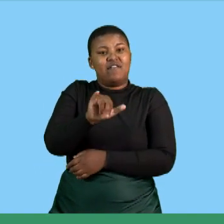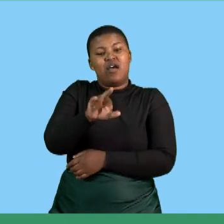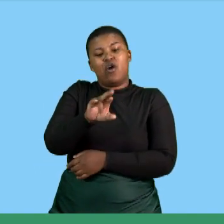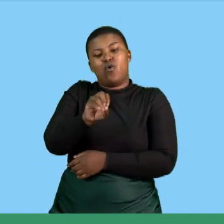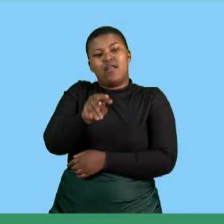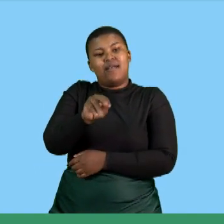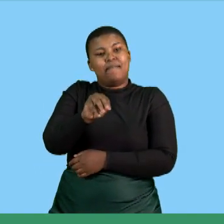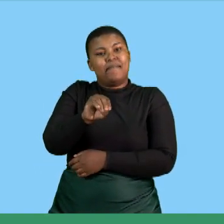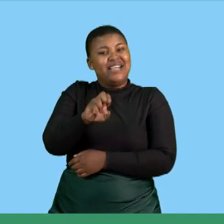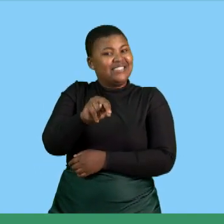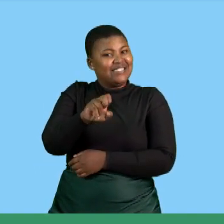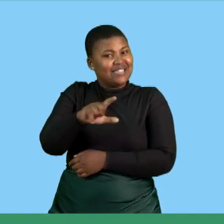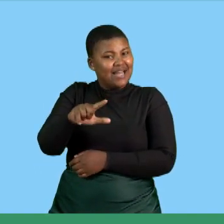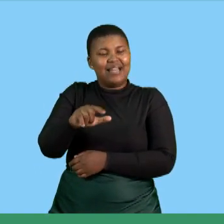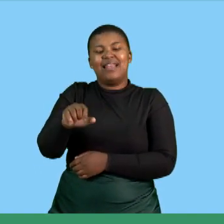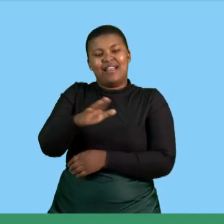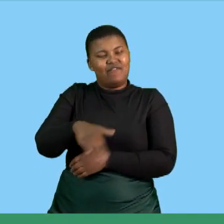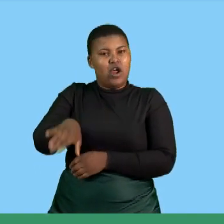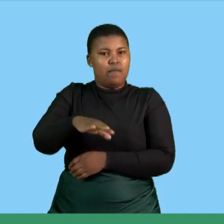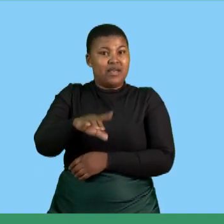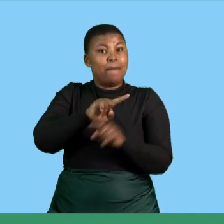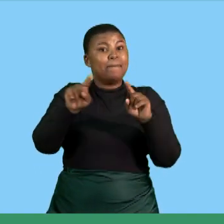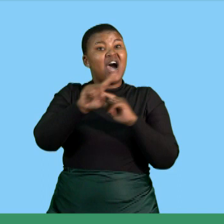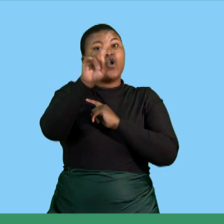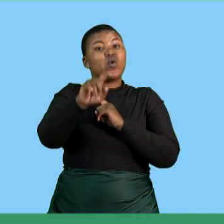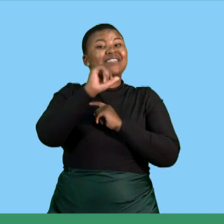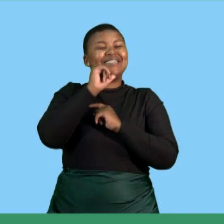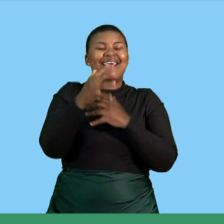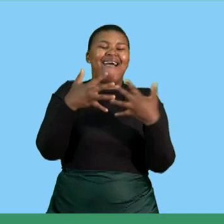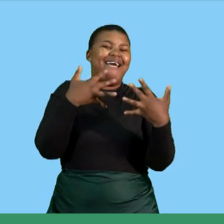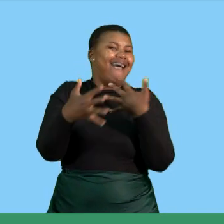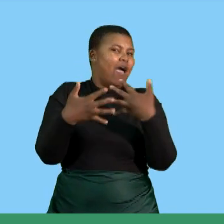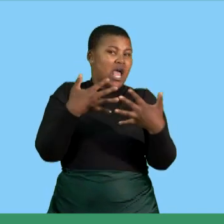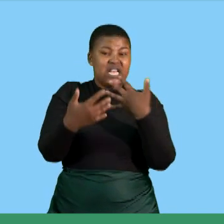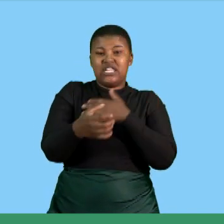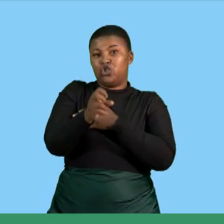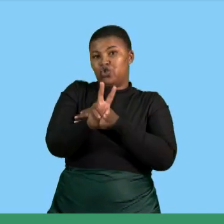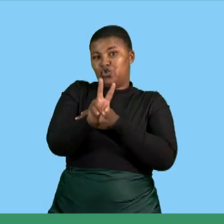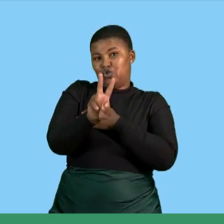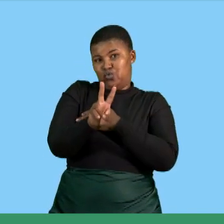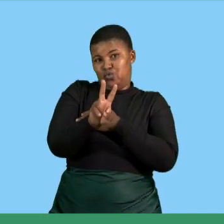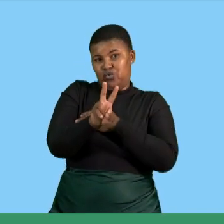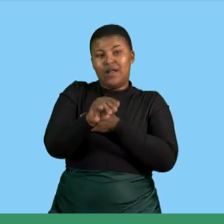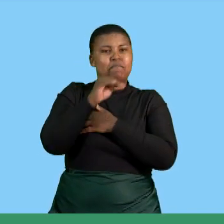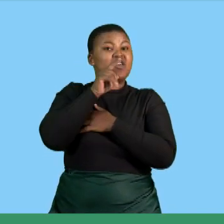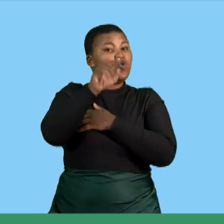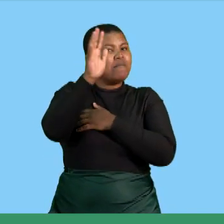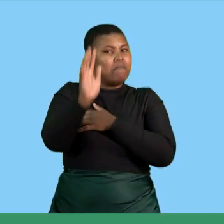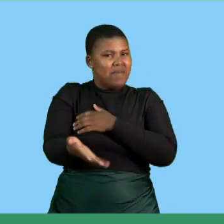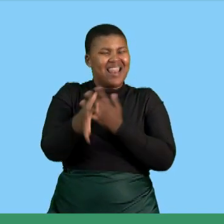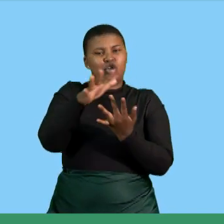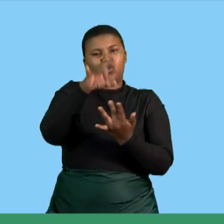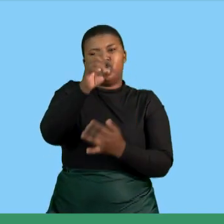question says name any two components. So it's only necessary for you